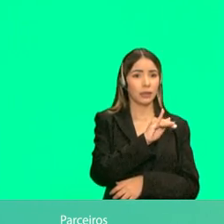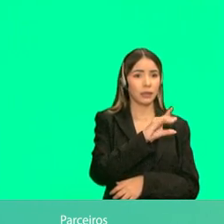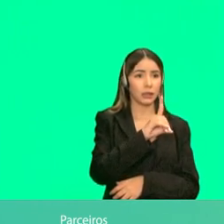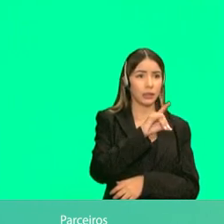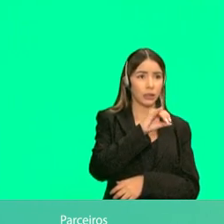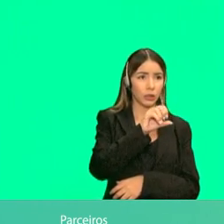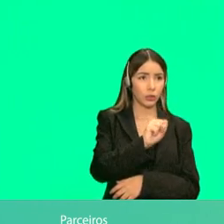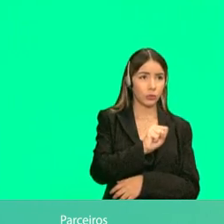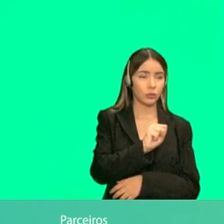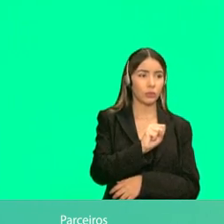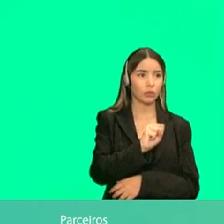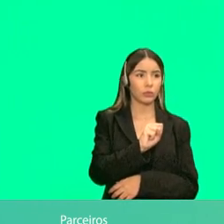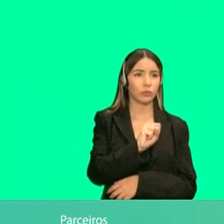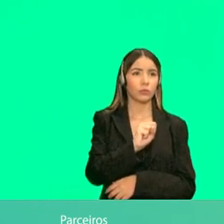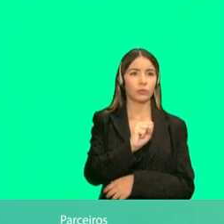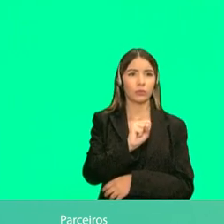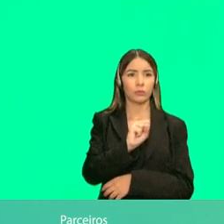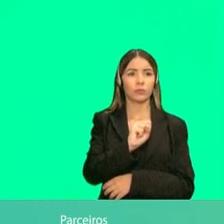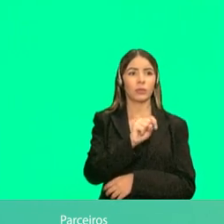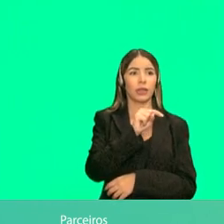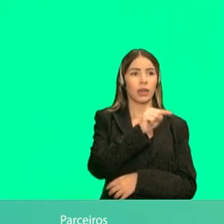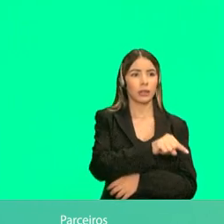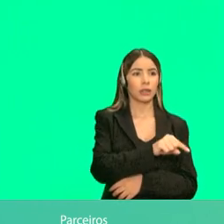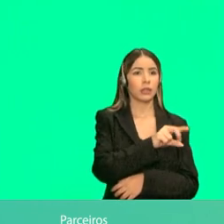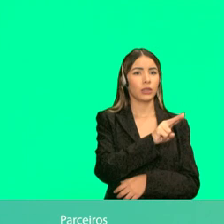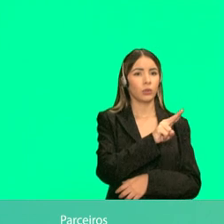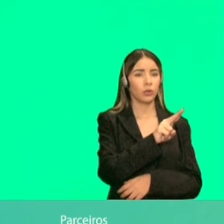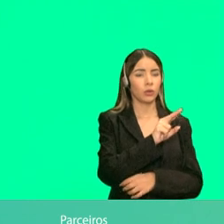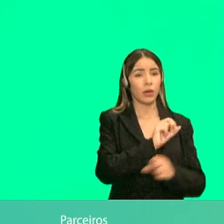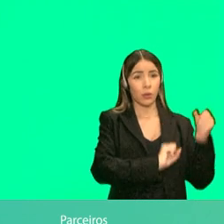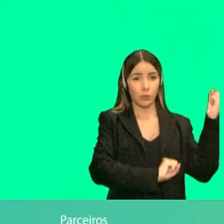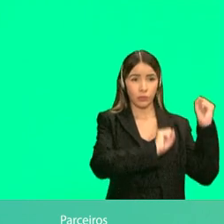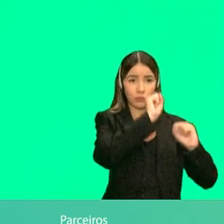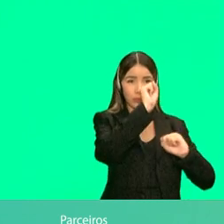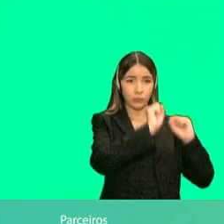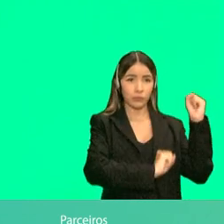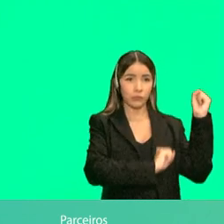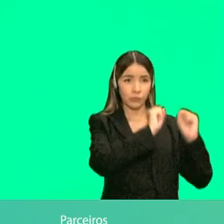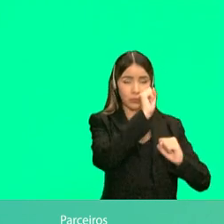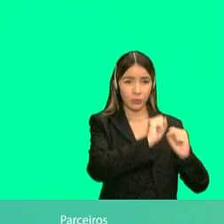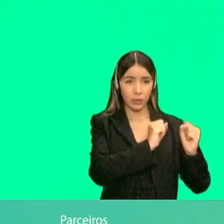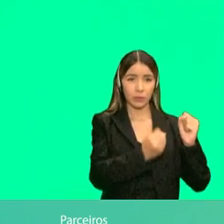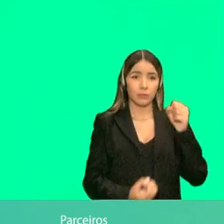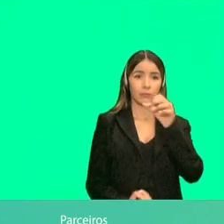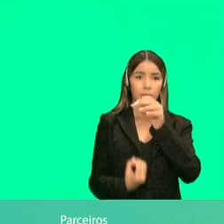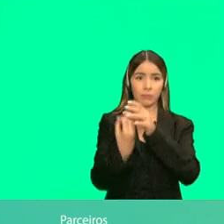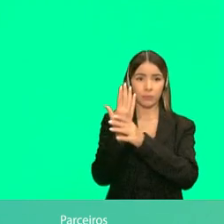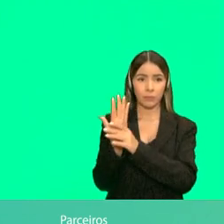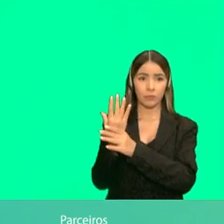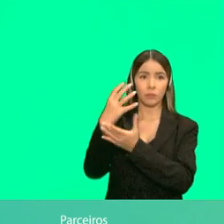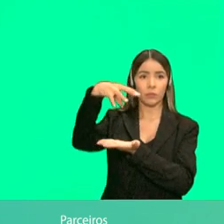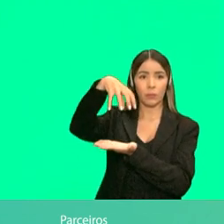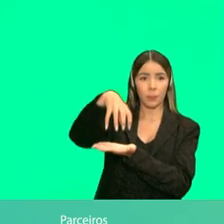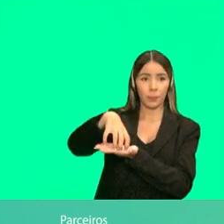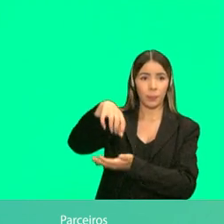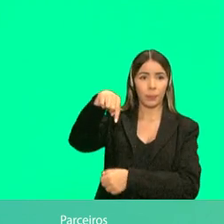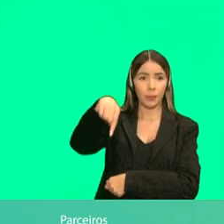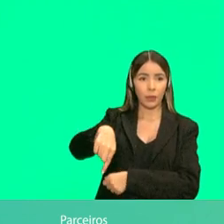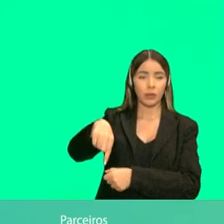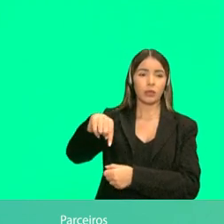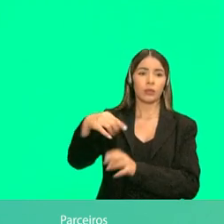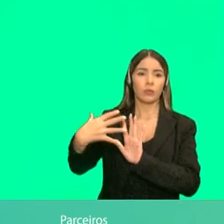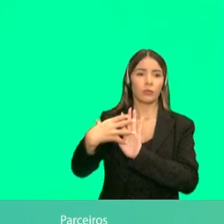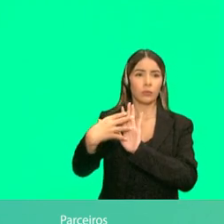and then the biomethane injected in our Cubatão plant. And with this gas, we will